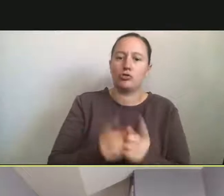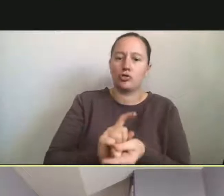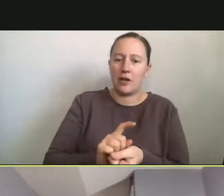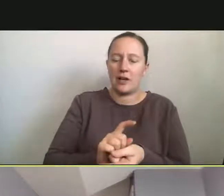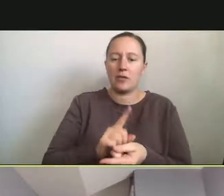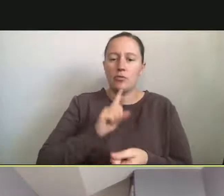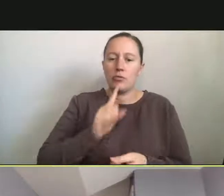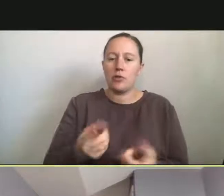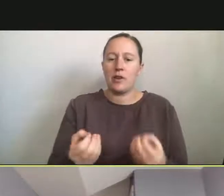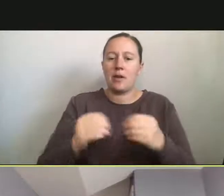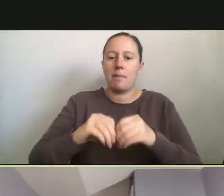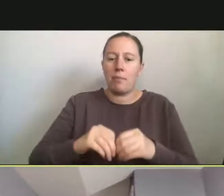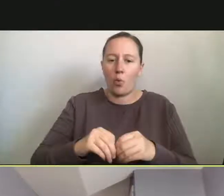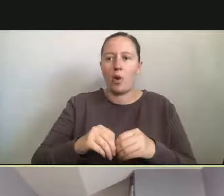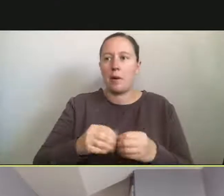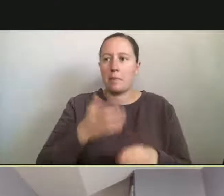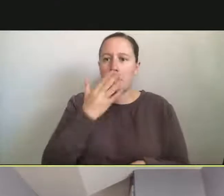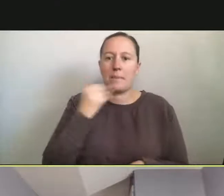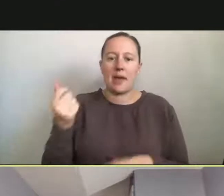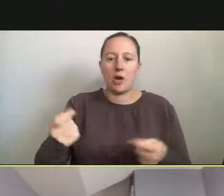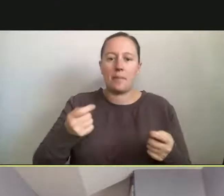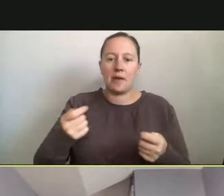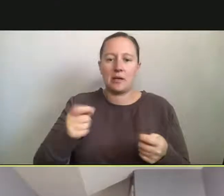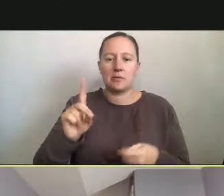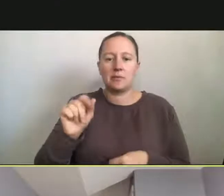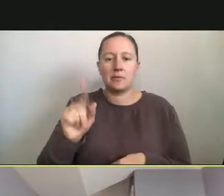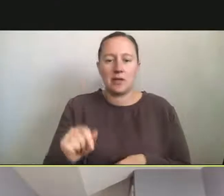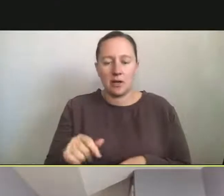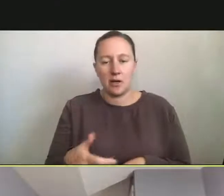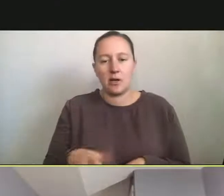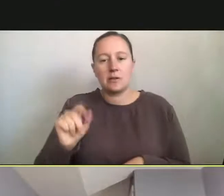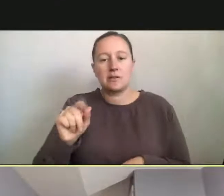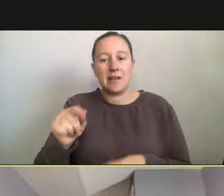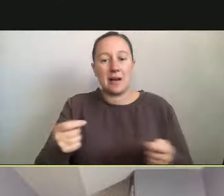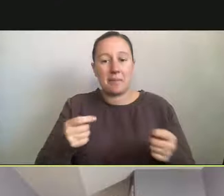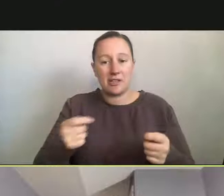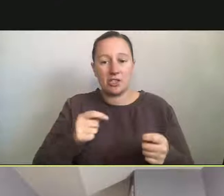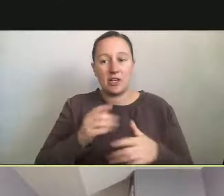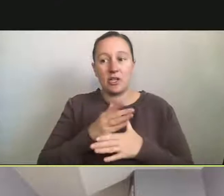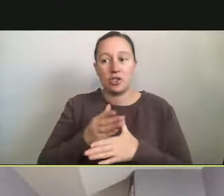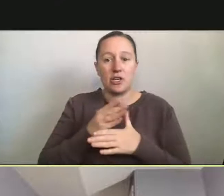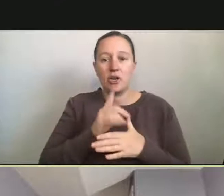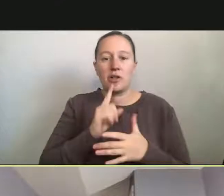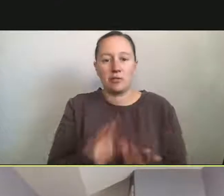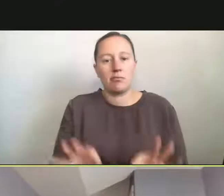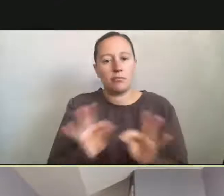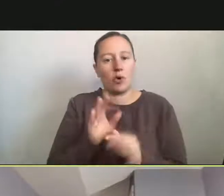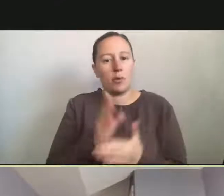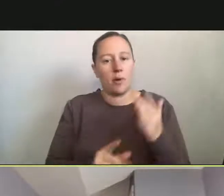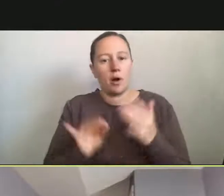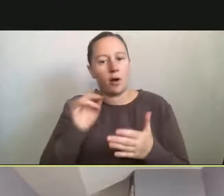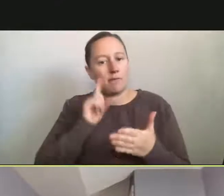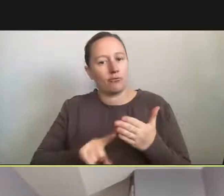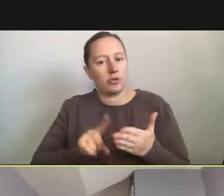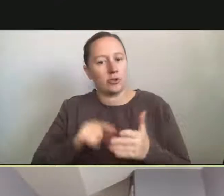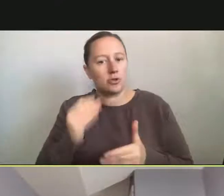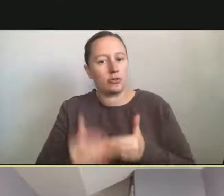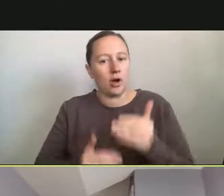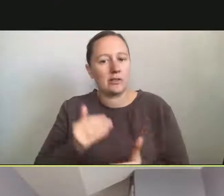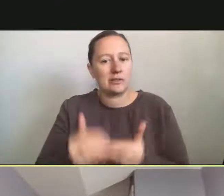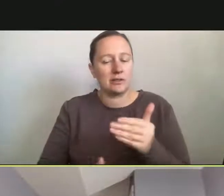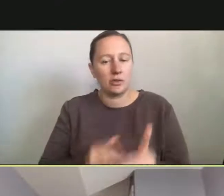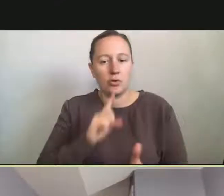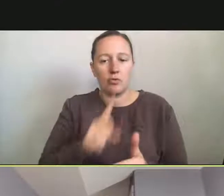towards greater data stewardship, where data management and sharing are viewed as integral parts of the research process and are